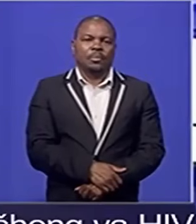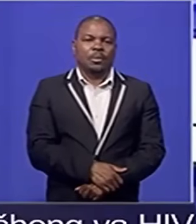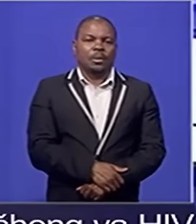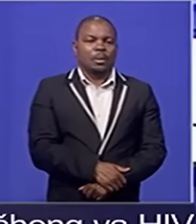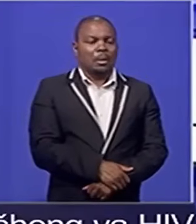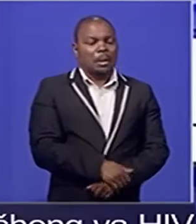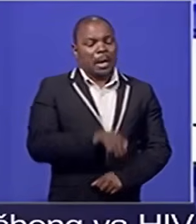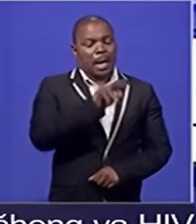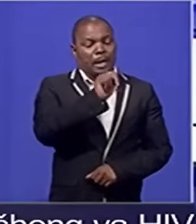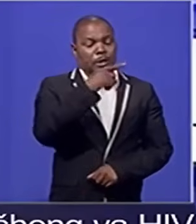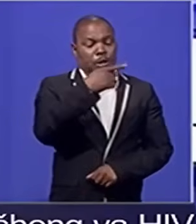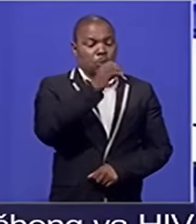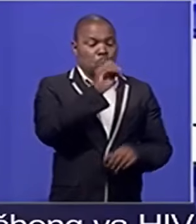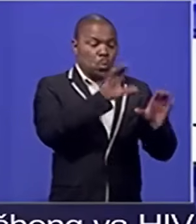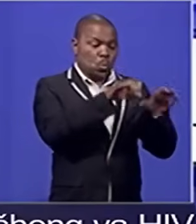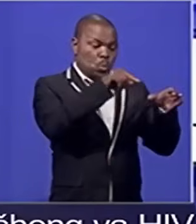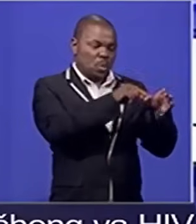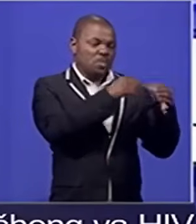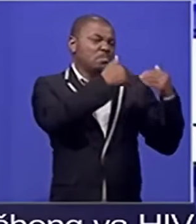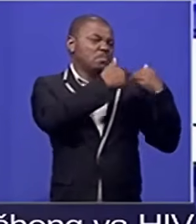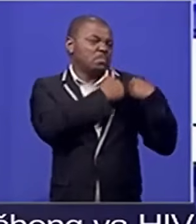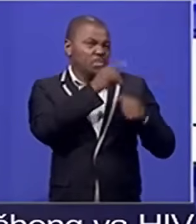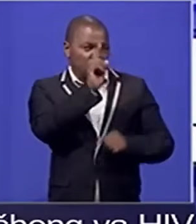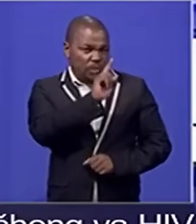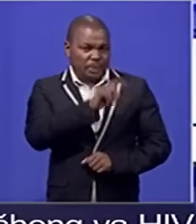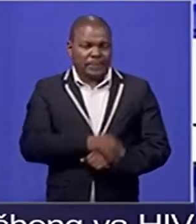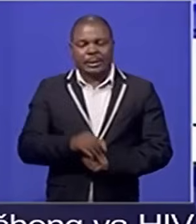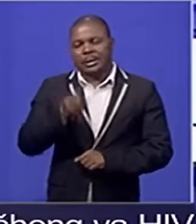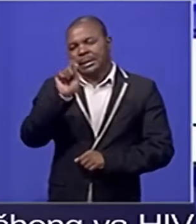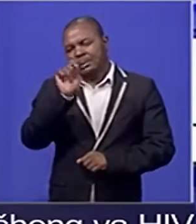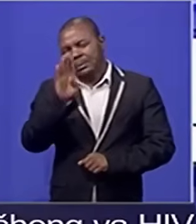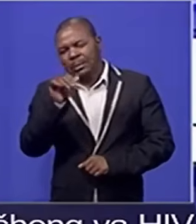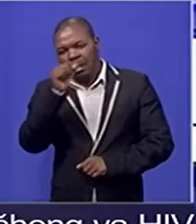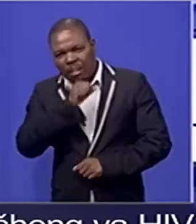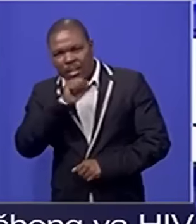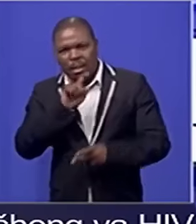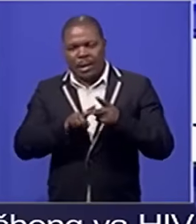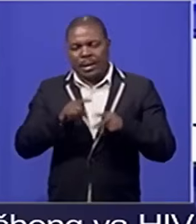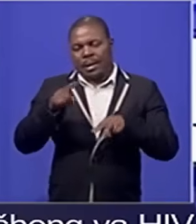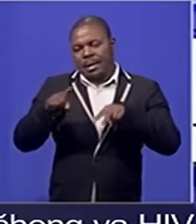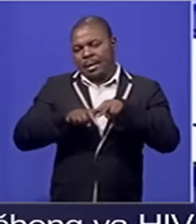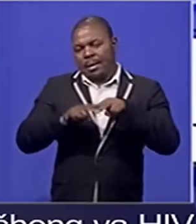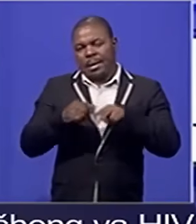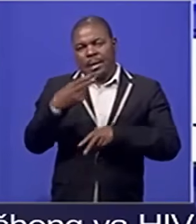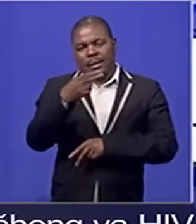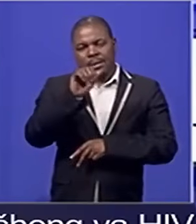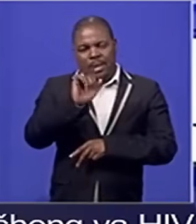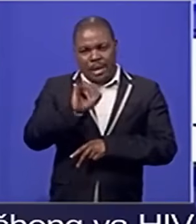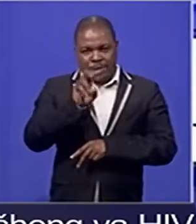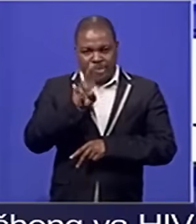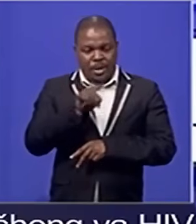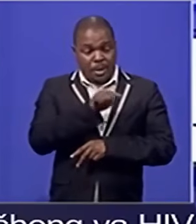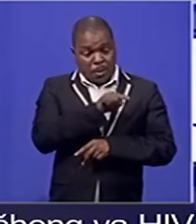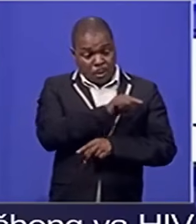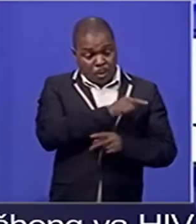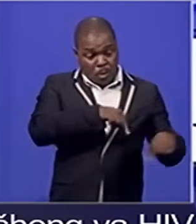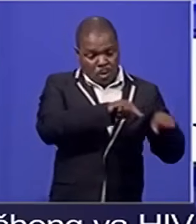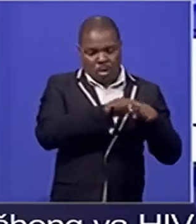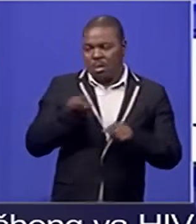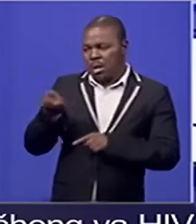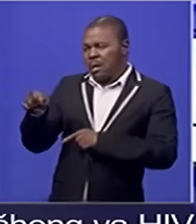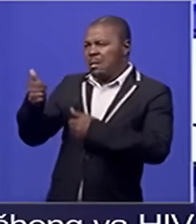Mokgatlo sa dirego letseno wo o šoganago le ditaba tša go amana le TB le HIV o ipileditše go baetapele ba lefase go bea